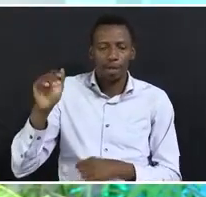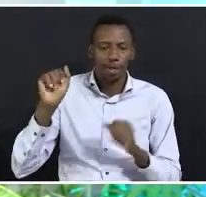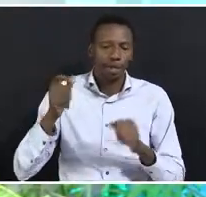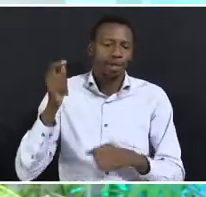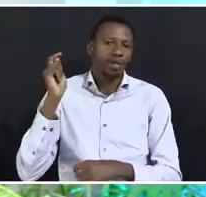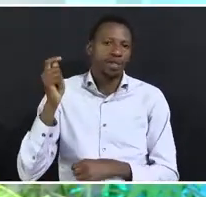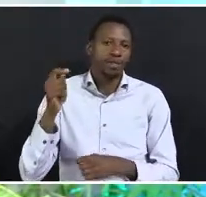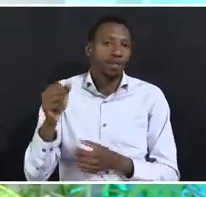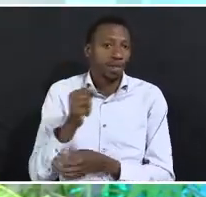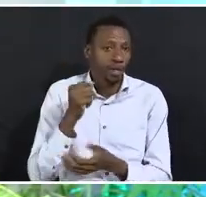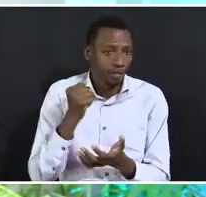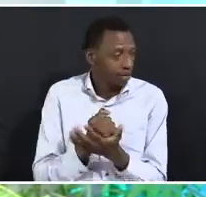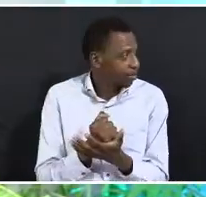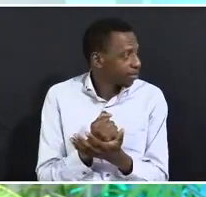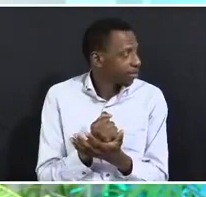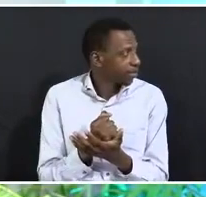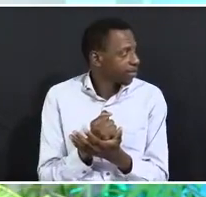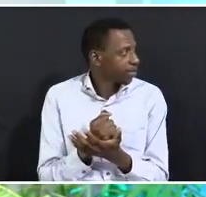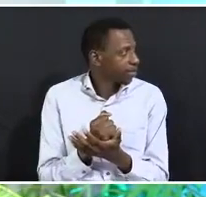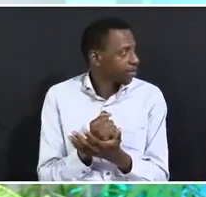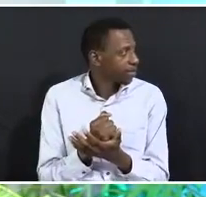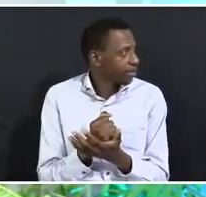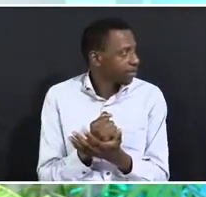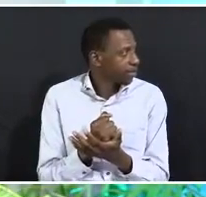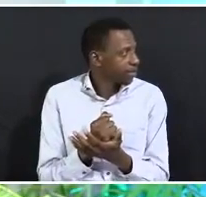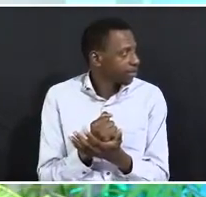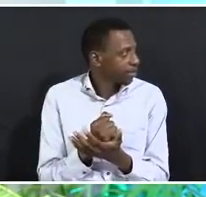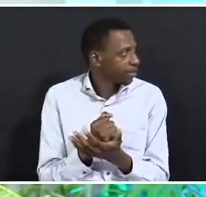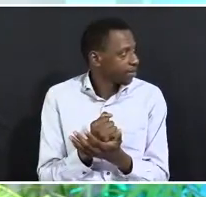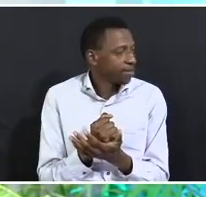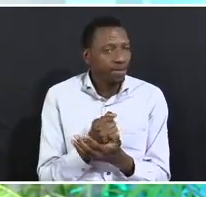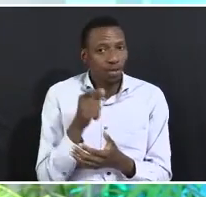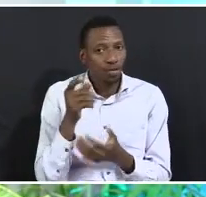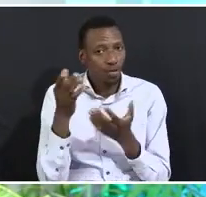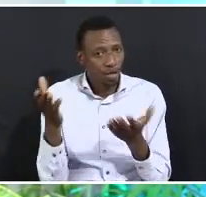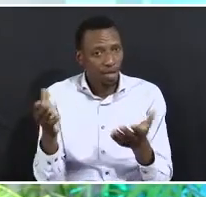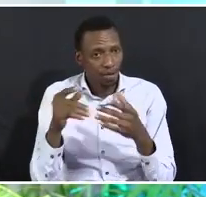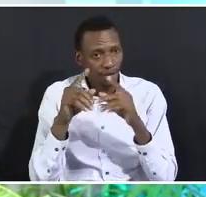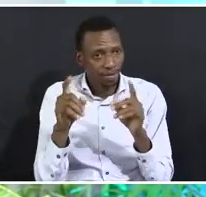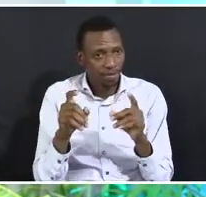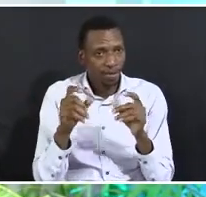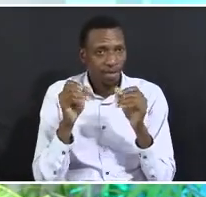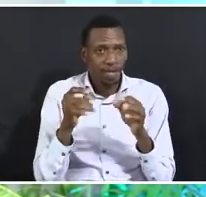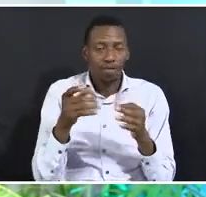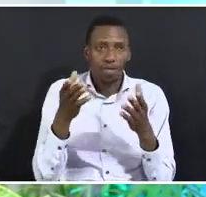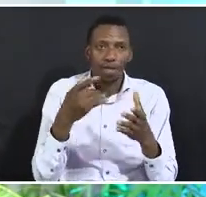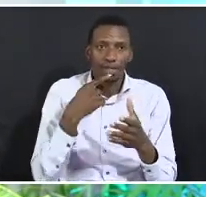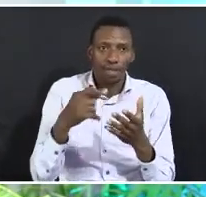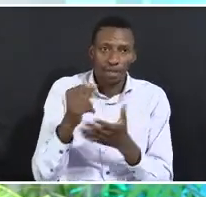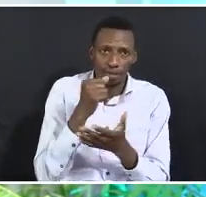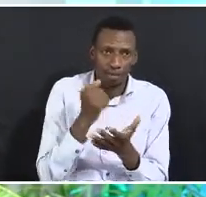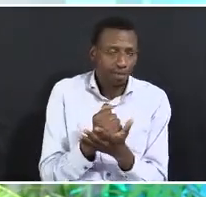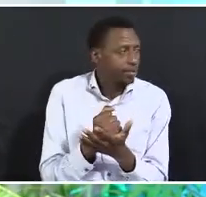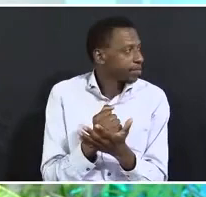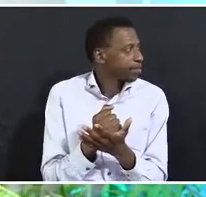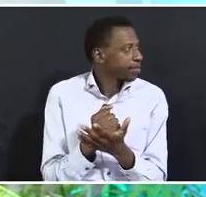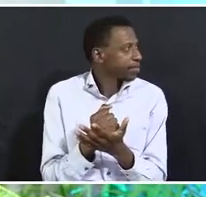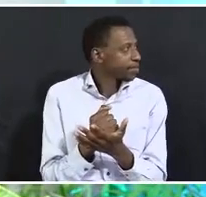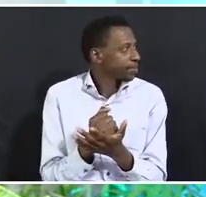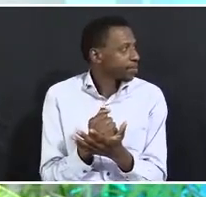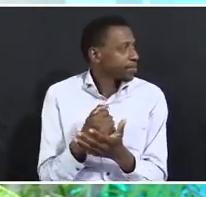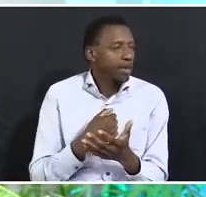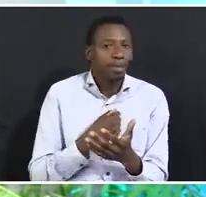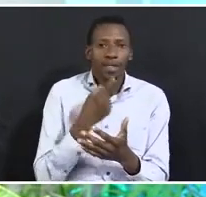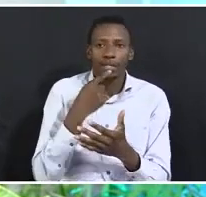with me? You are not with me yet. Are you there? If you are there, say amen. Amen. I'm saying